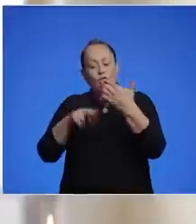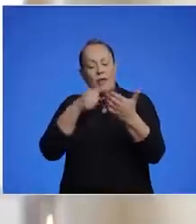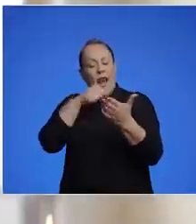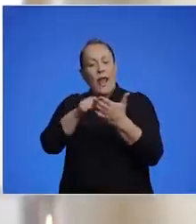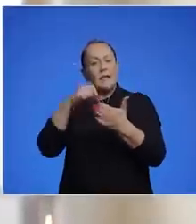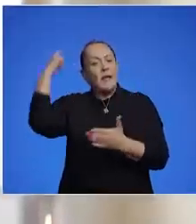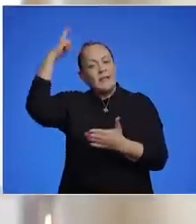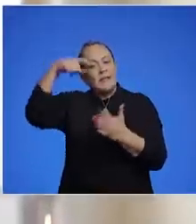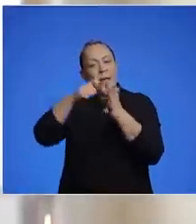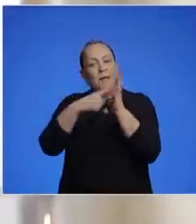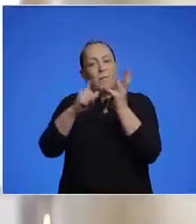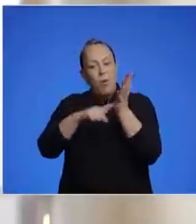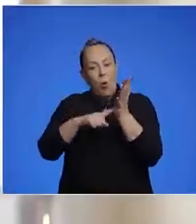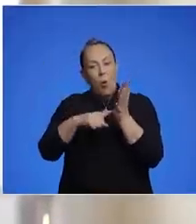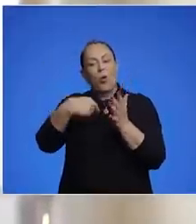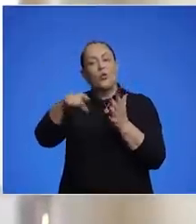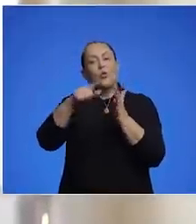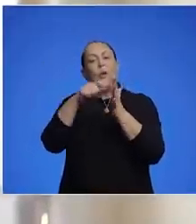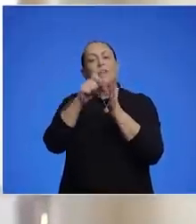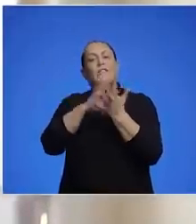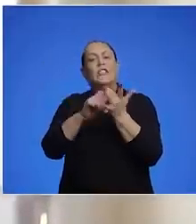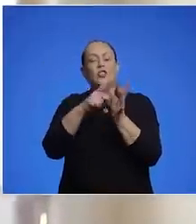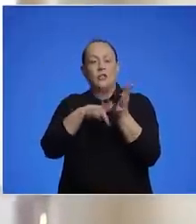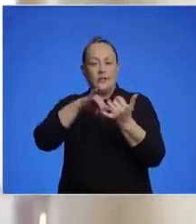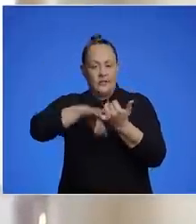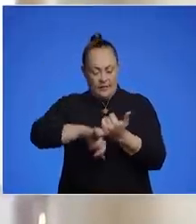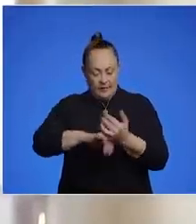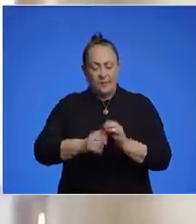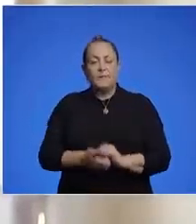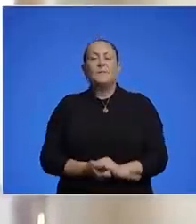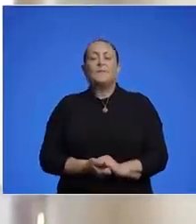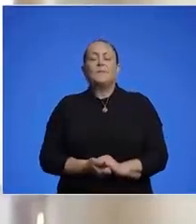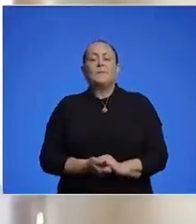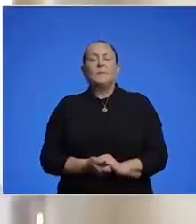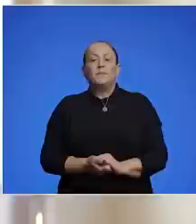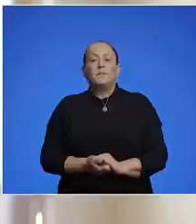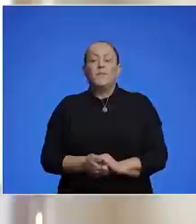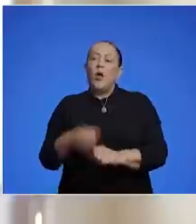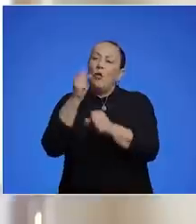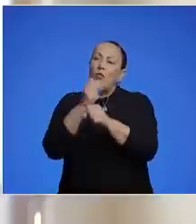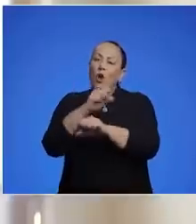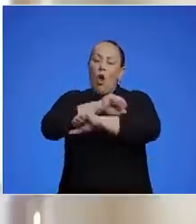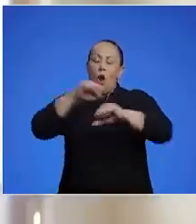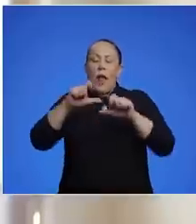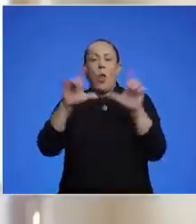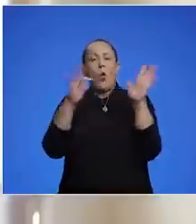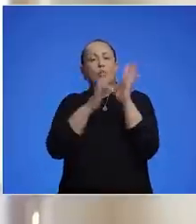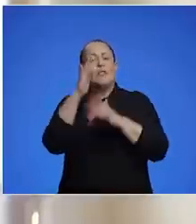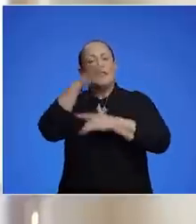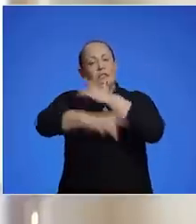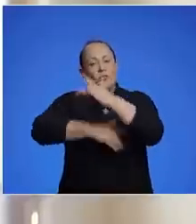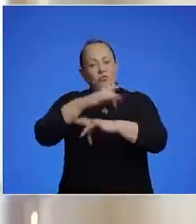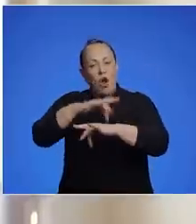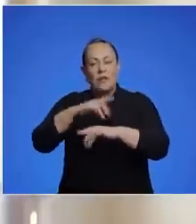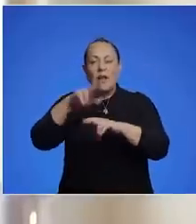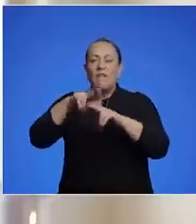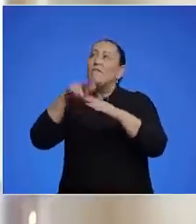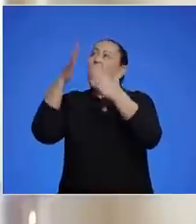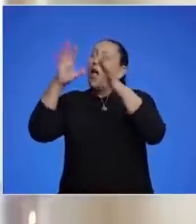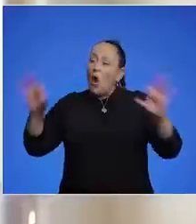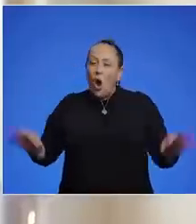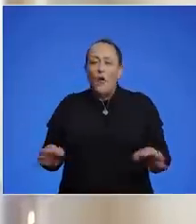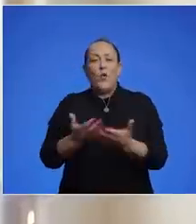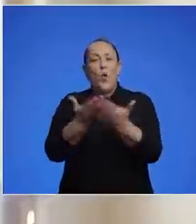A reading from the letter of St. Paul to the Ephesians. May the God of our Lord Jesus Christ, the Father